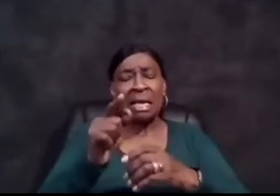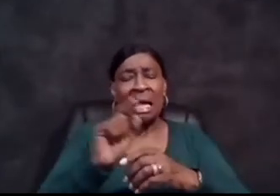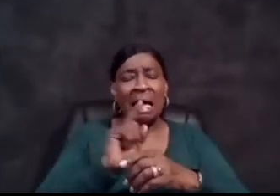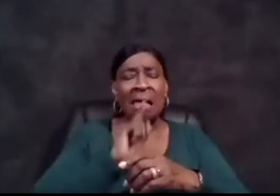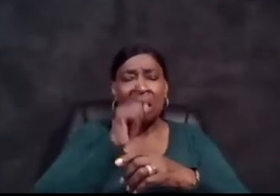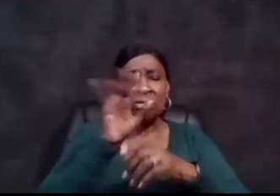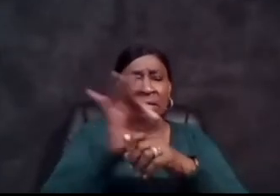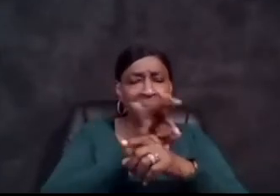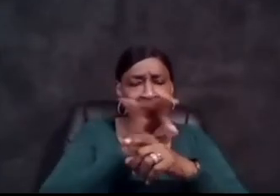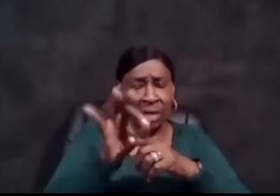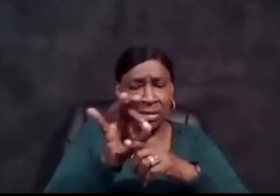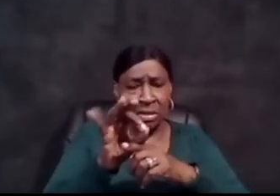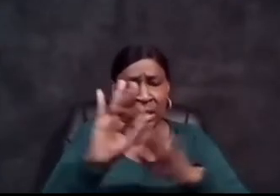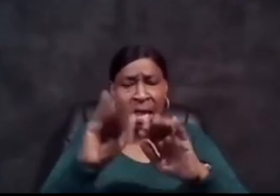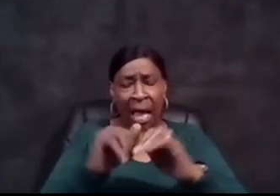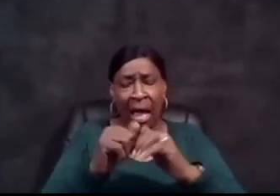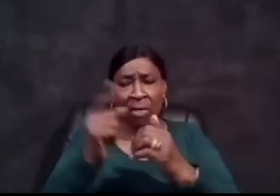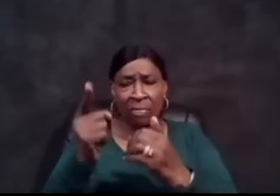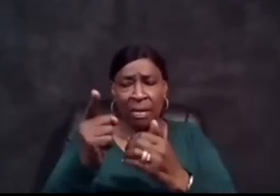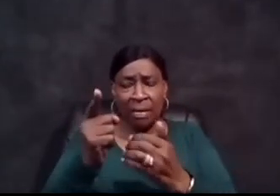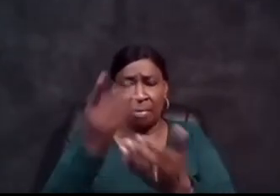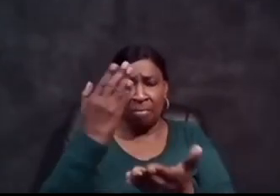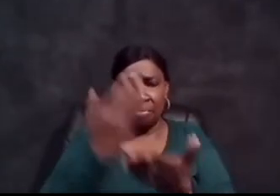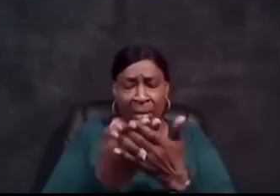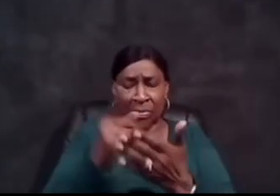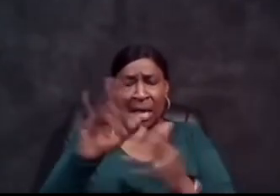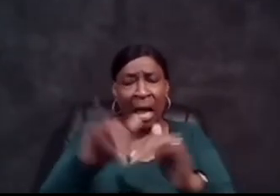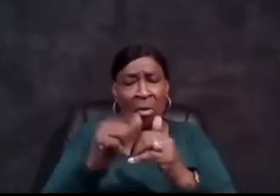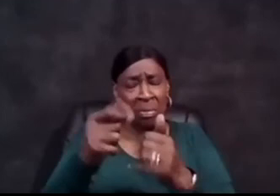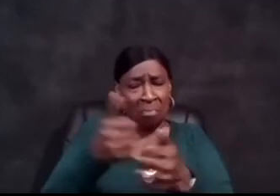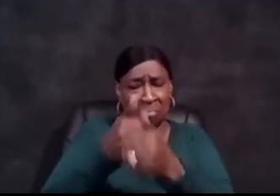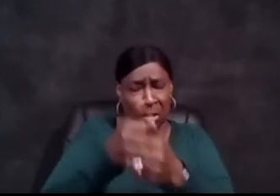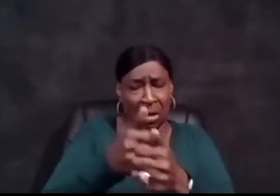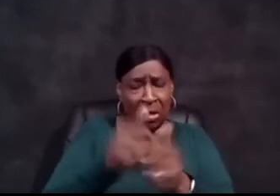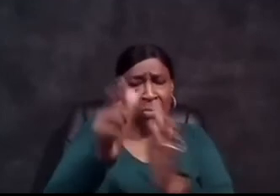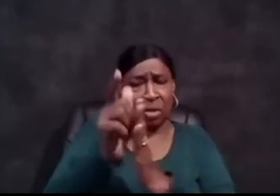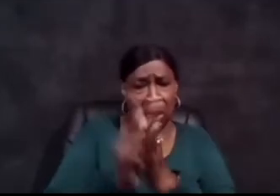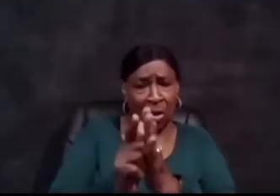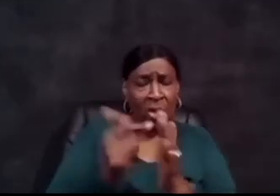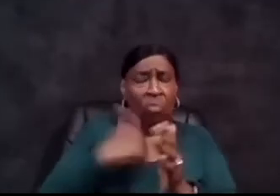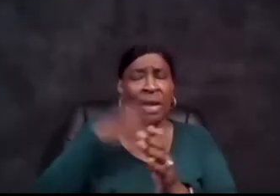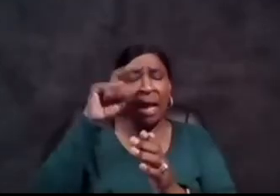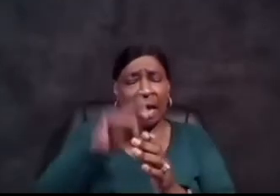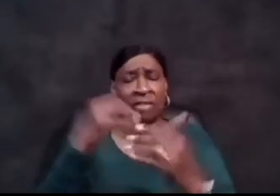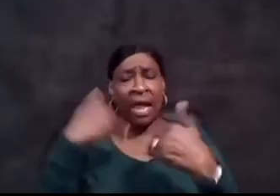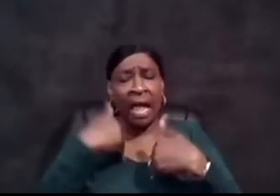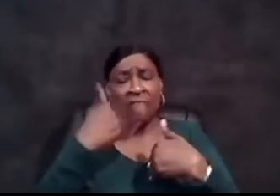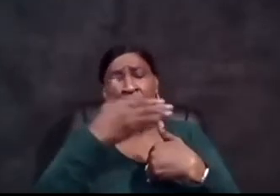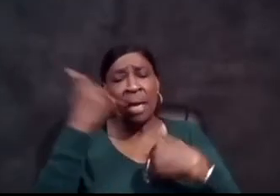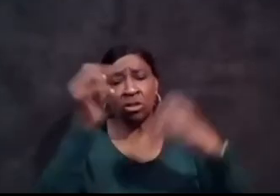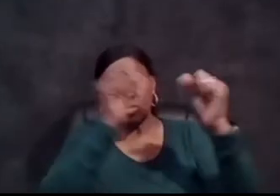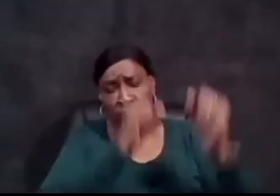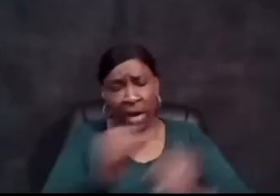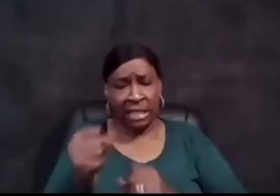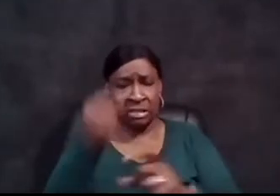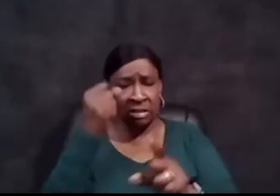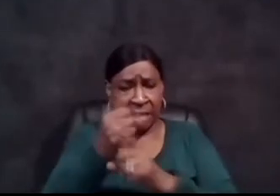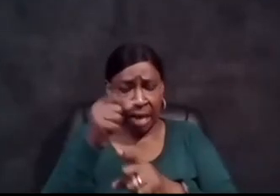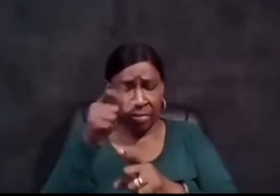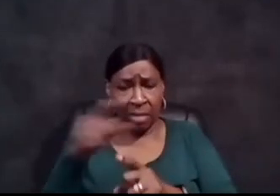How are they legitimized in the law, et cetera, so that we have better strategies to attack them, right, and dismantle them. And I